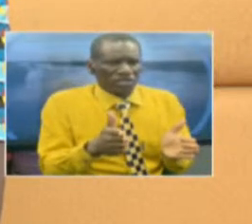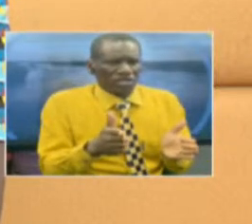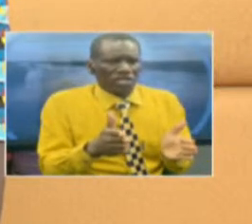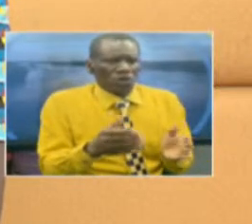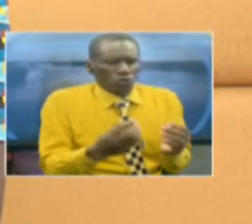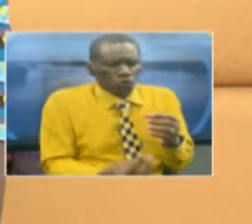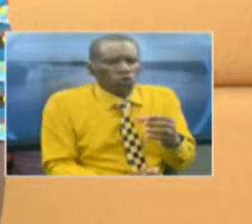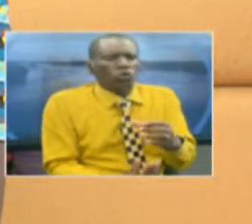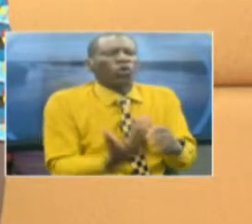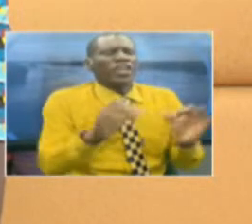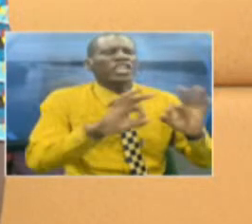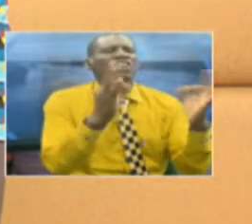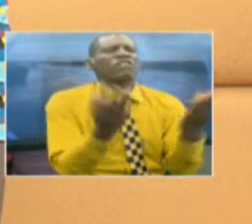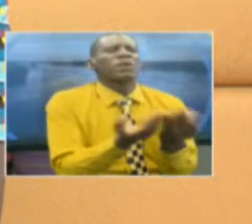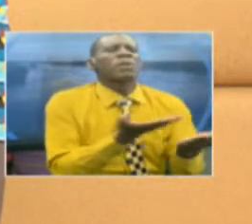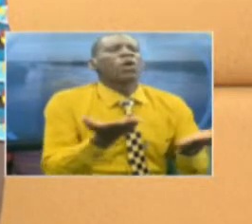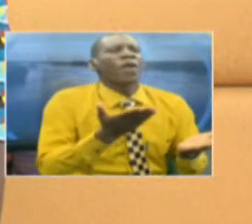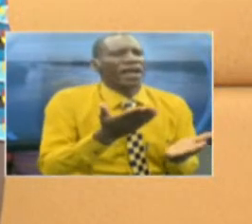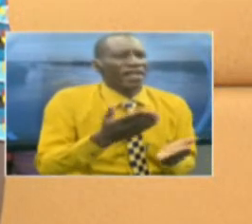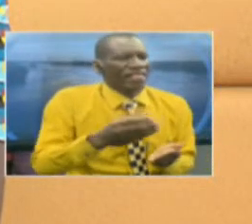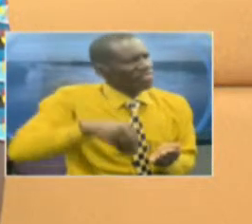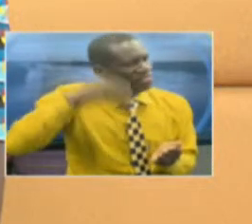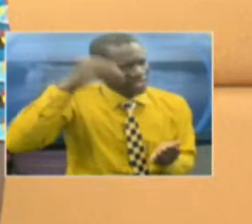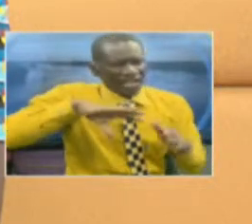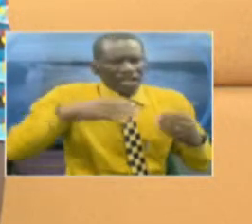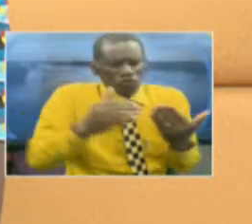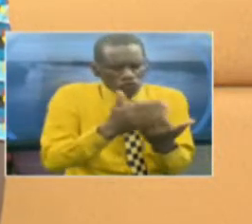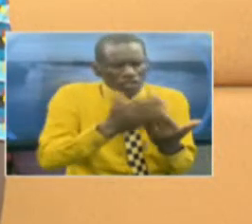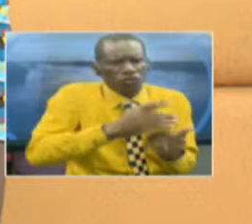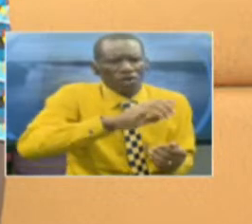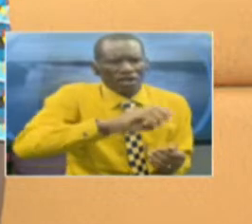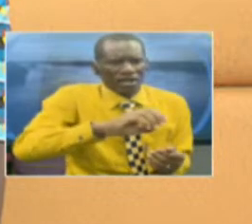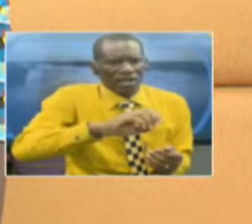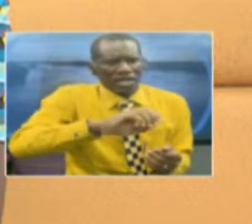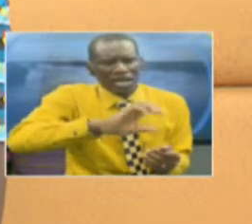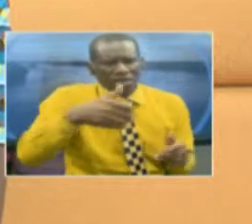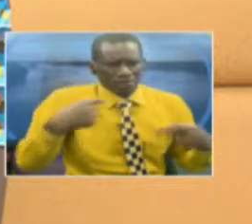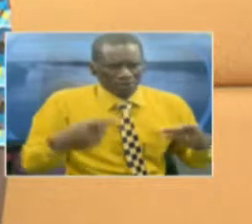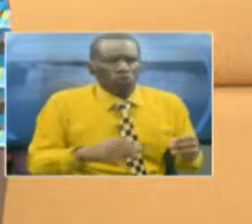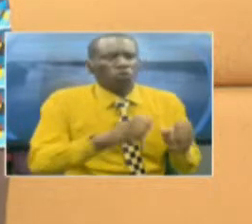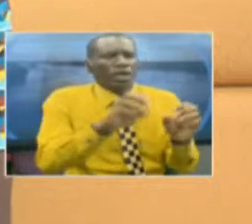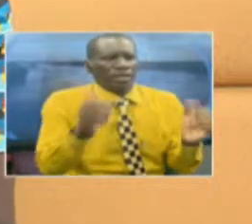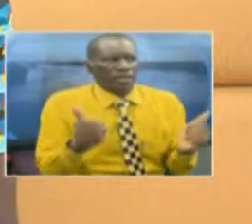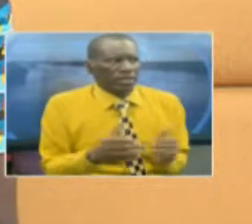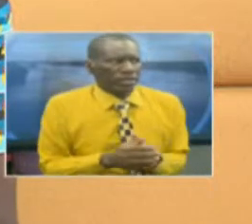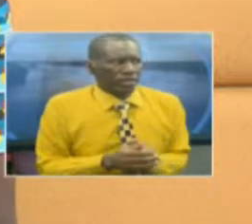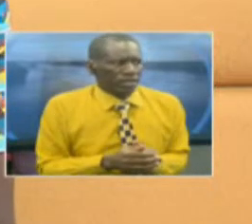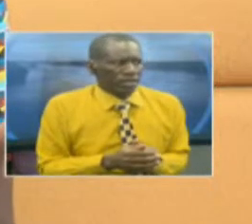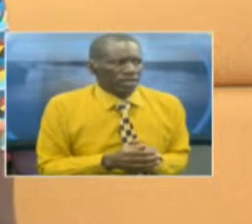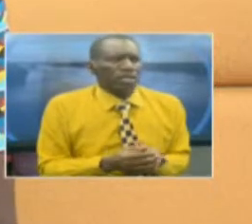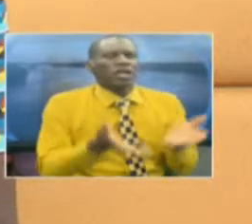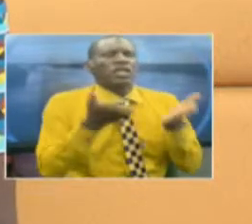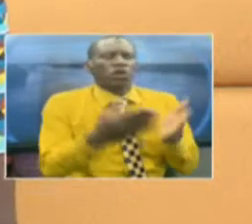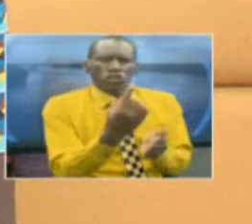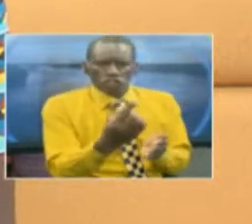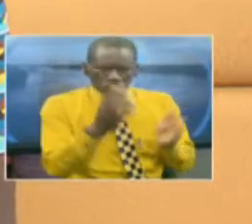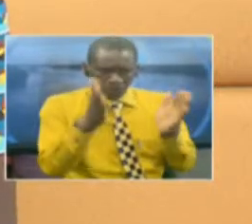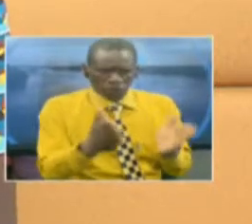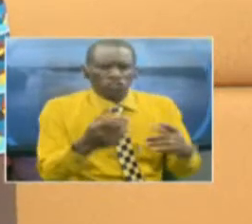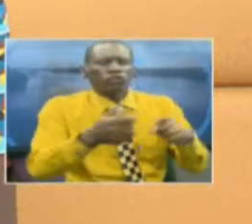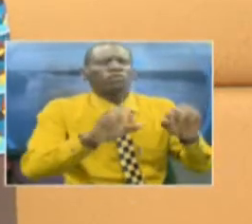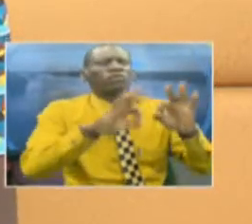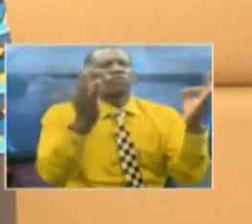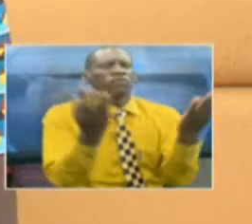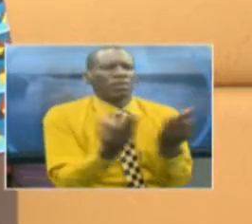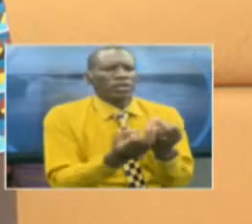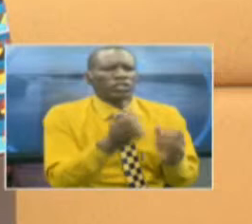family where they learn to take care of others. So, well, each of us come from families that